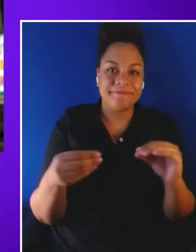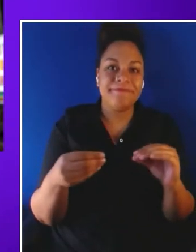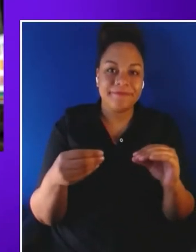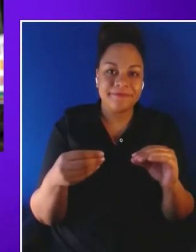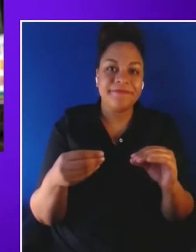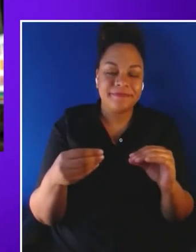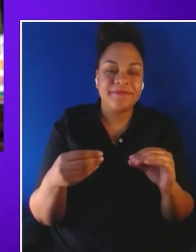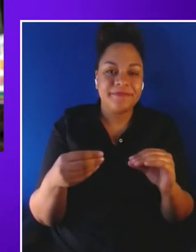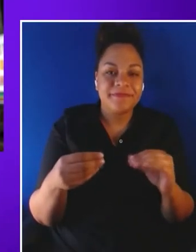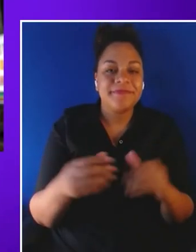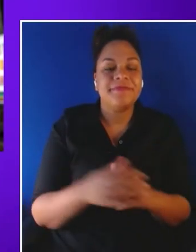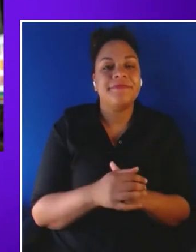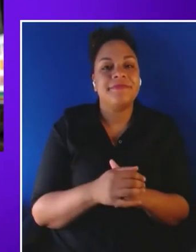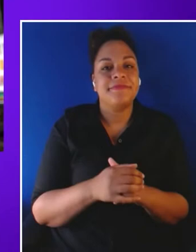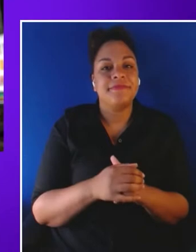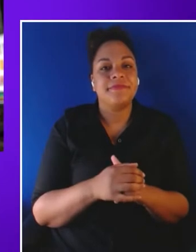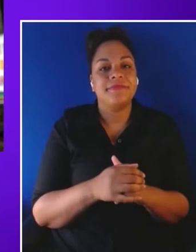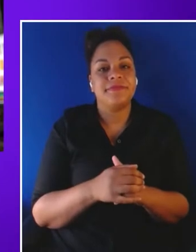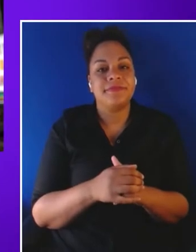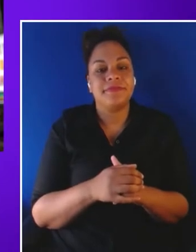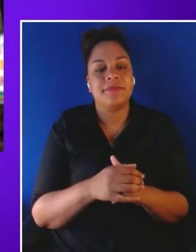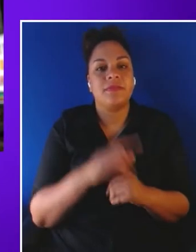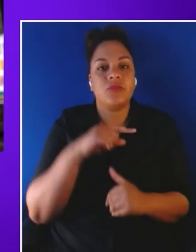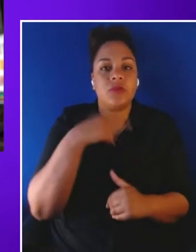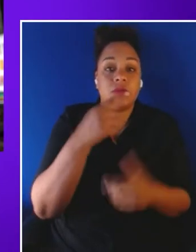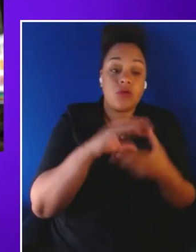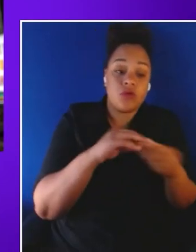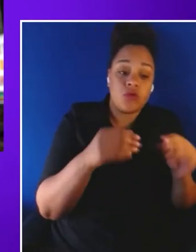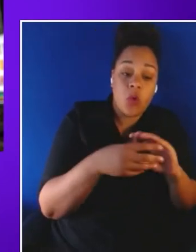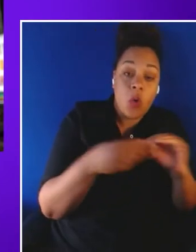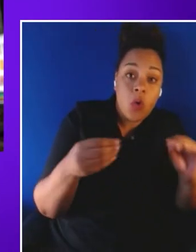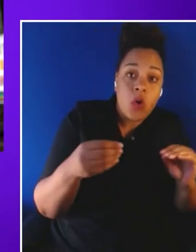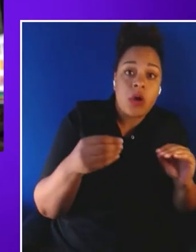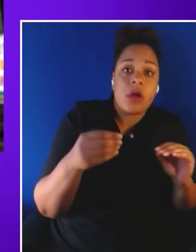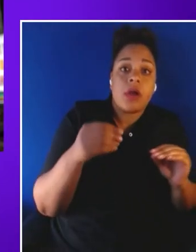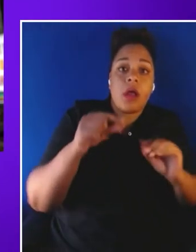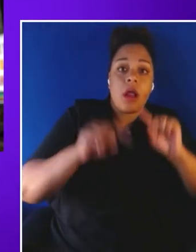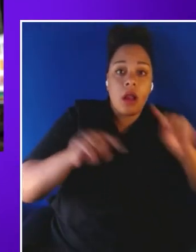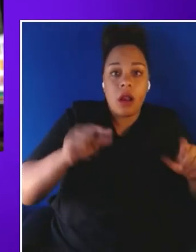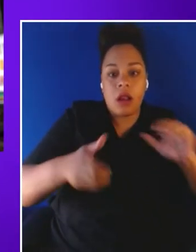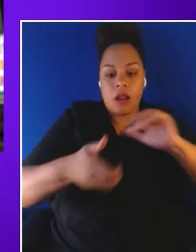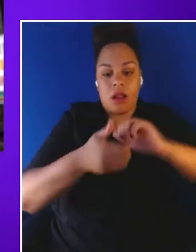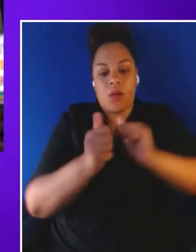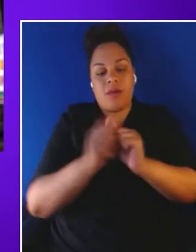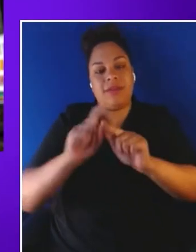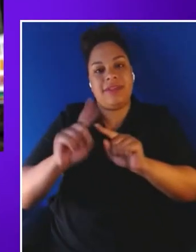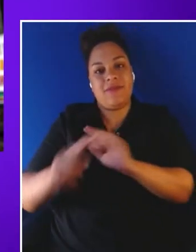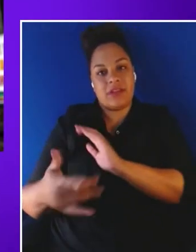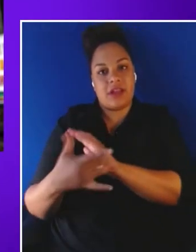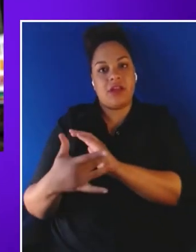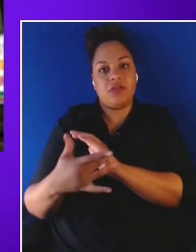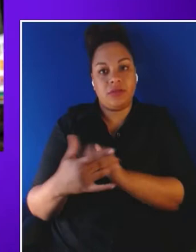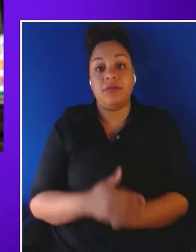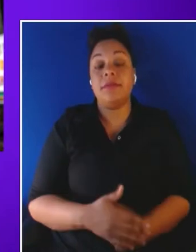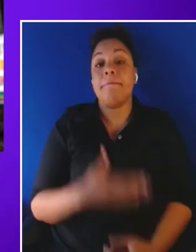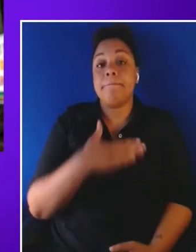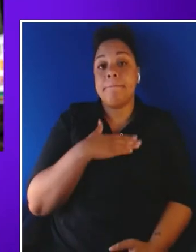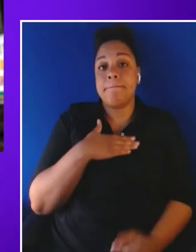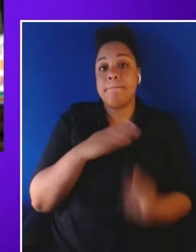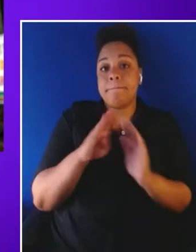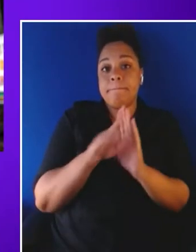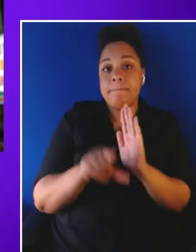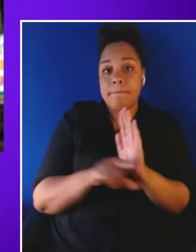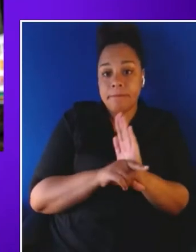and mixing storytelling with different technologies. I come from a background of